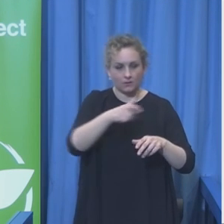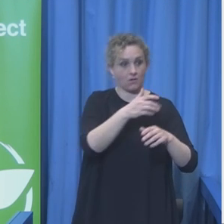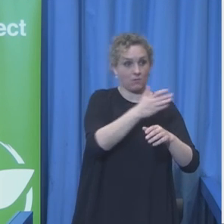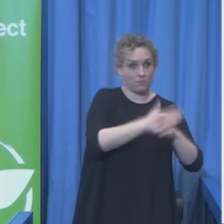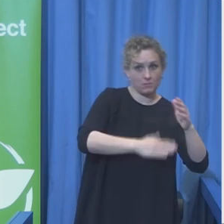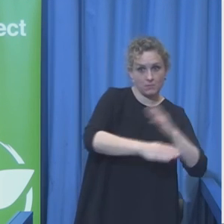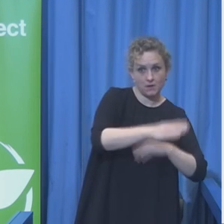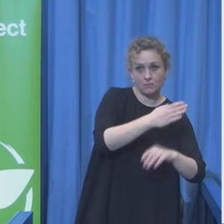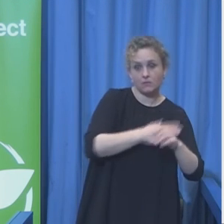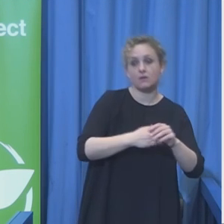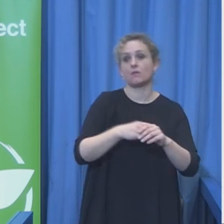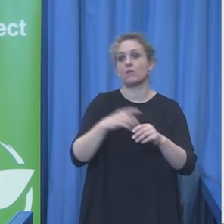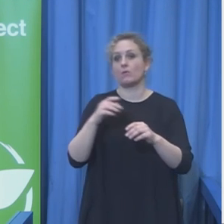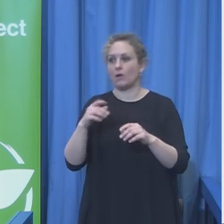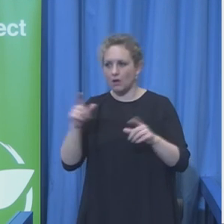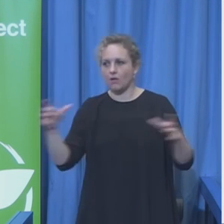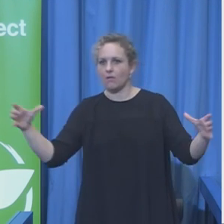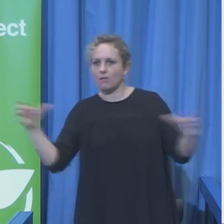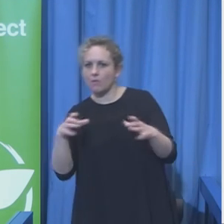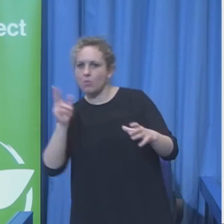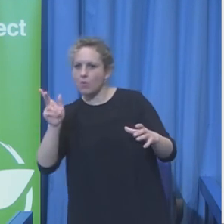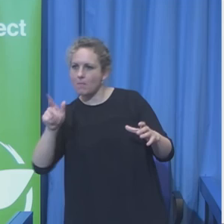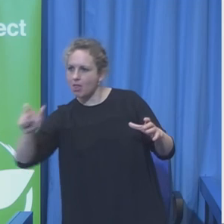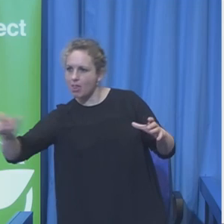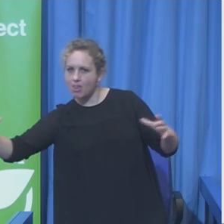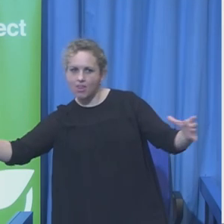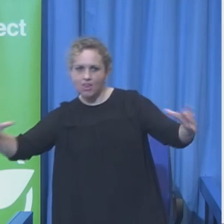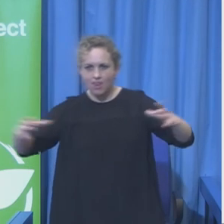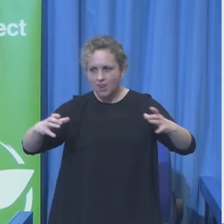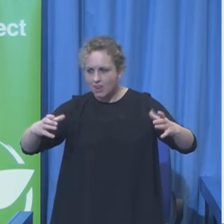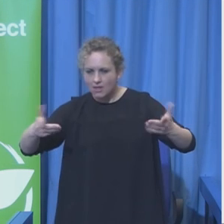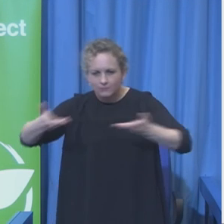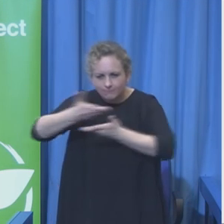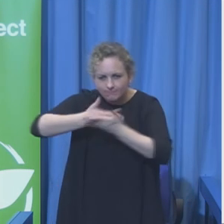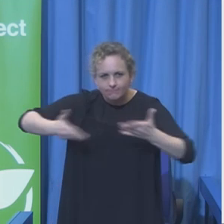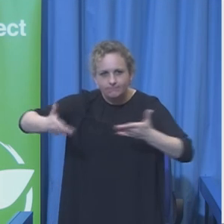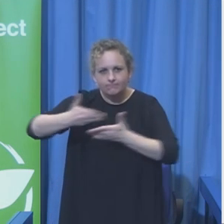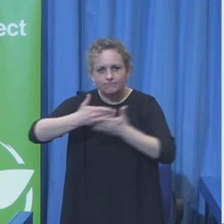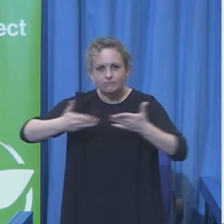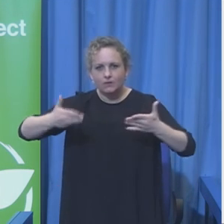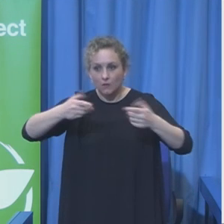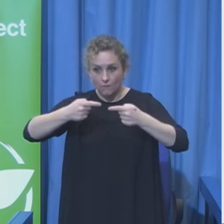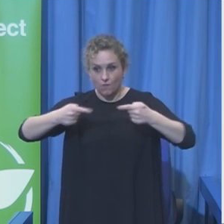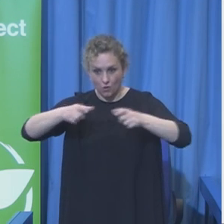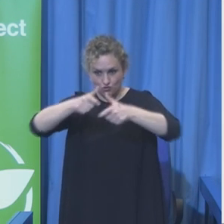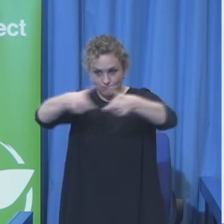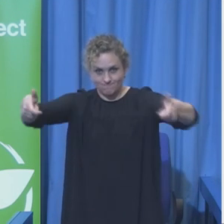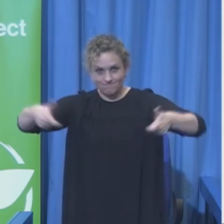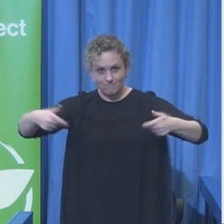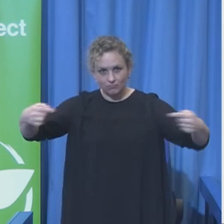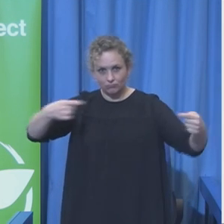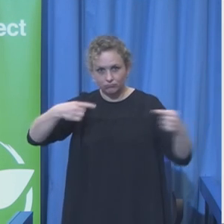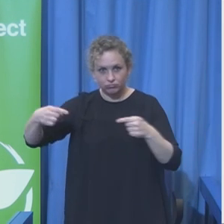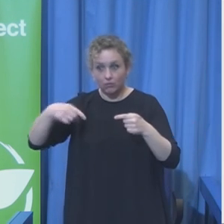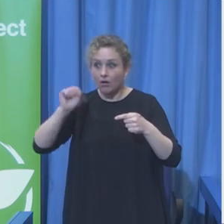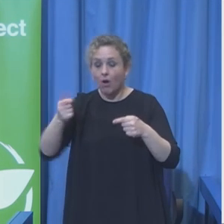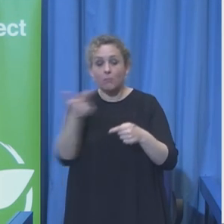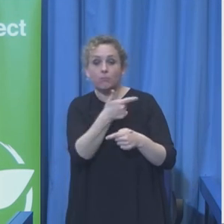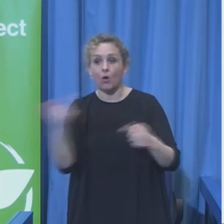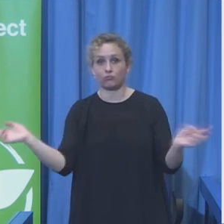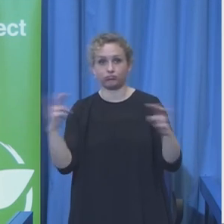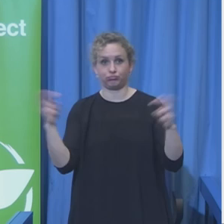now throughout Africa. Now, that's not an automatic thing, and I mean, as you mentioned